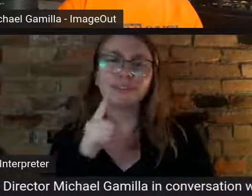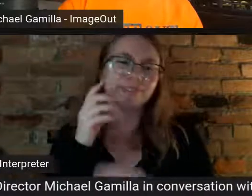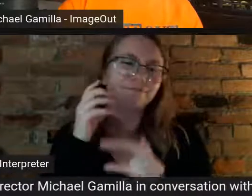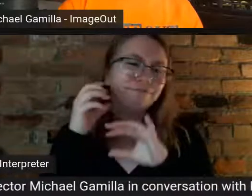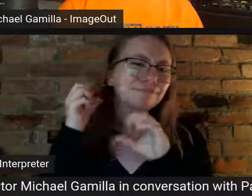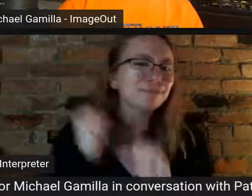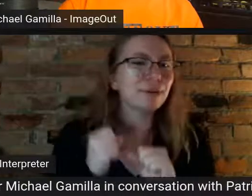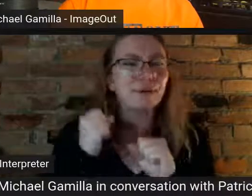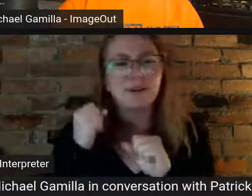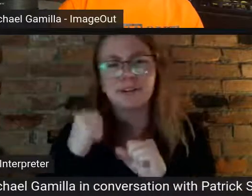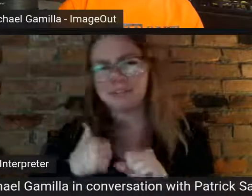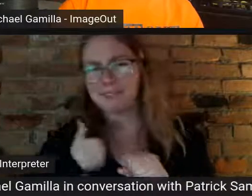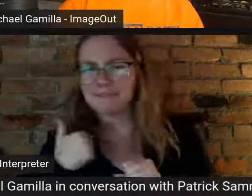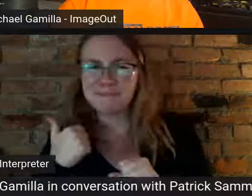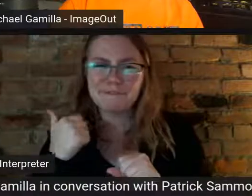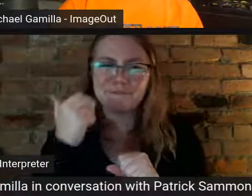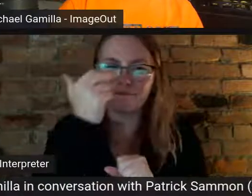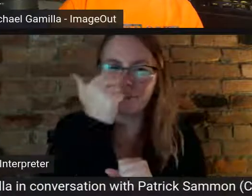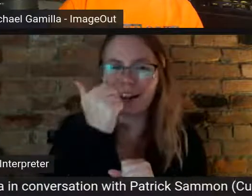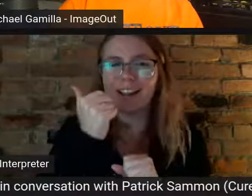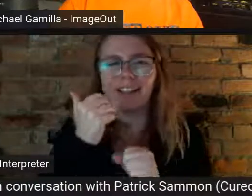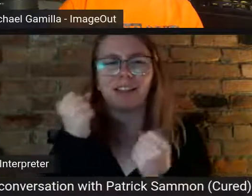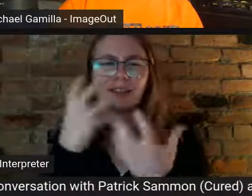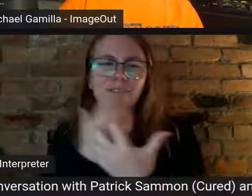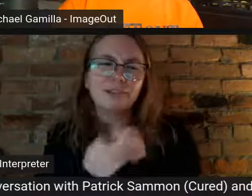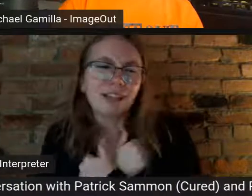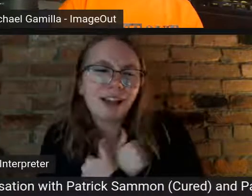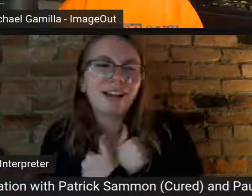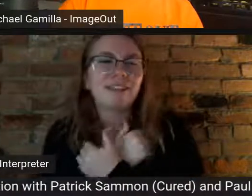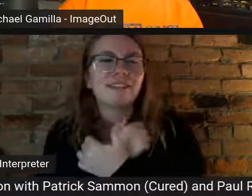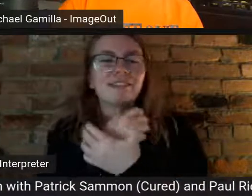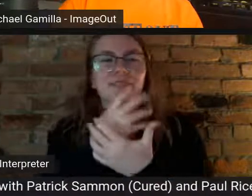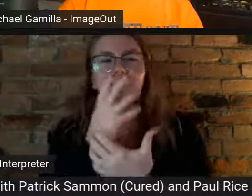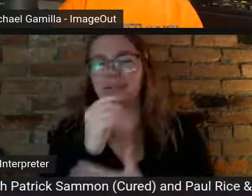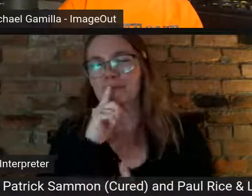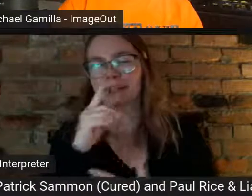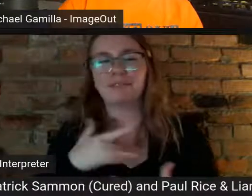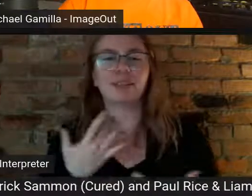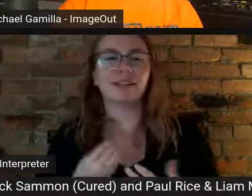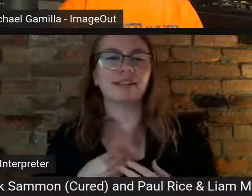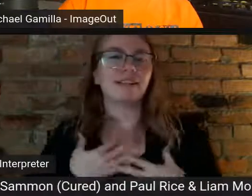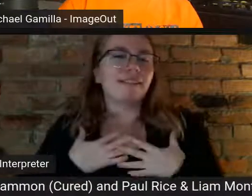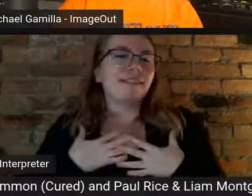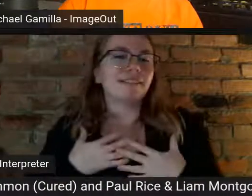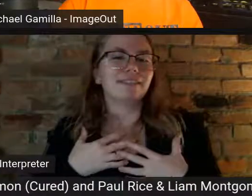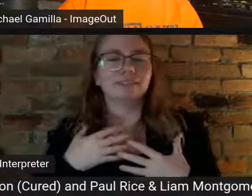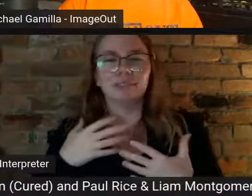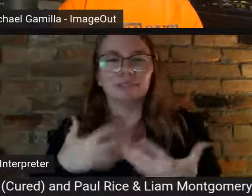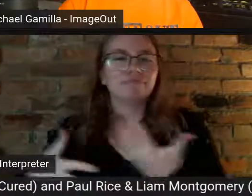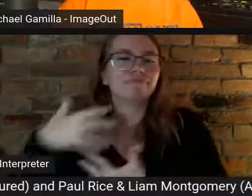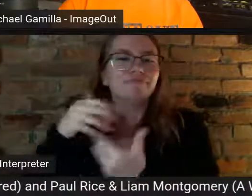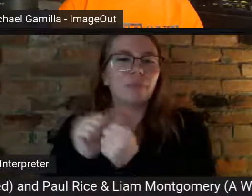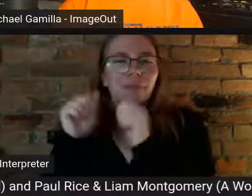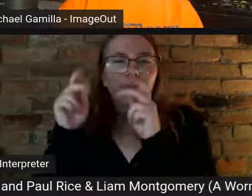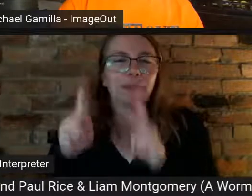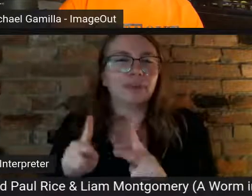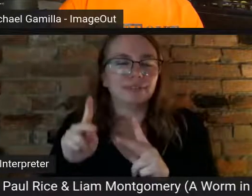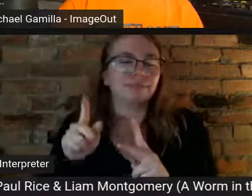funny. And it was really inspiring to be around someone who was that smart.